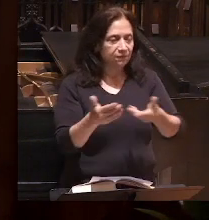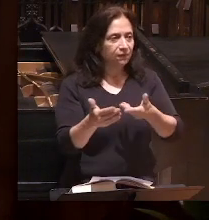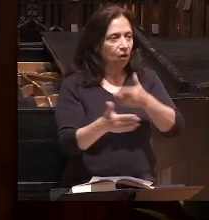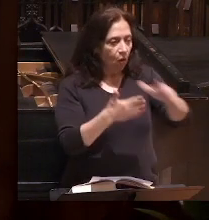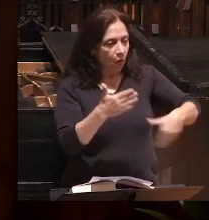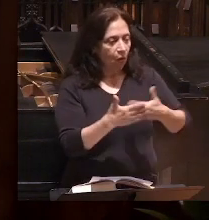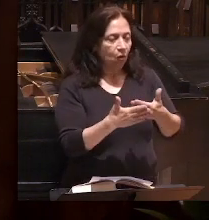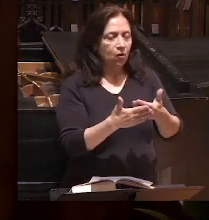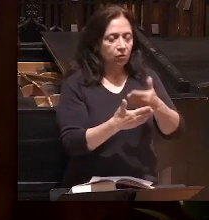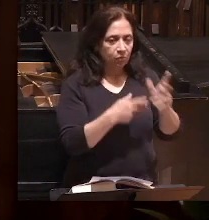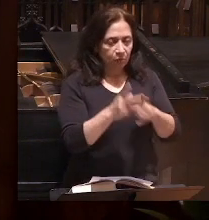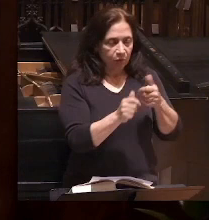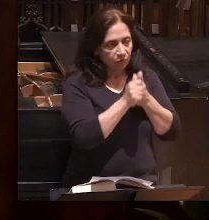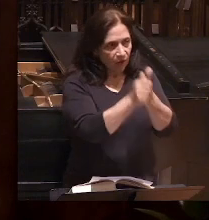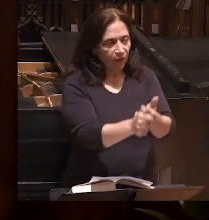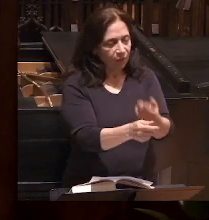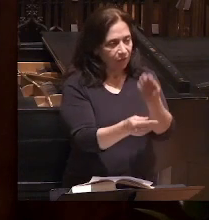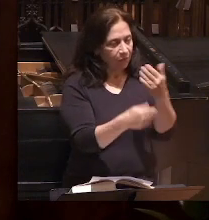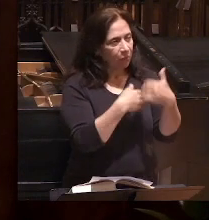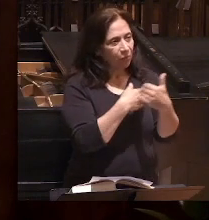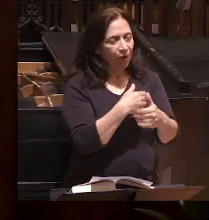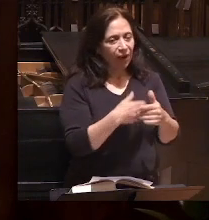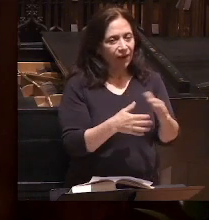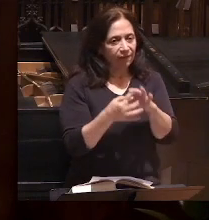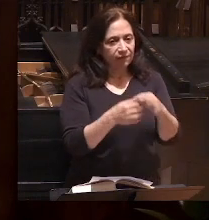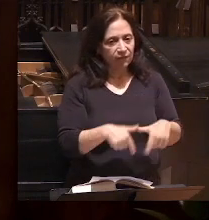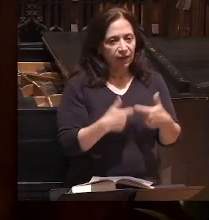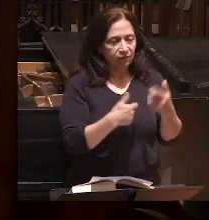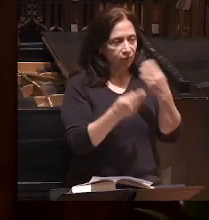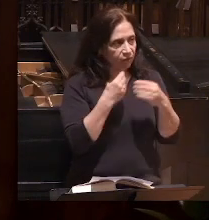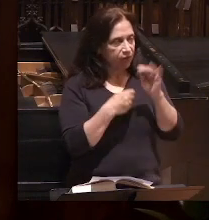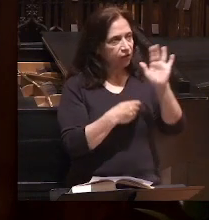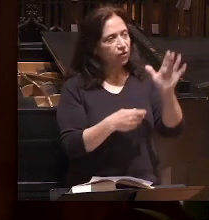to feast on your love forever.